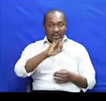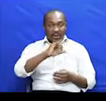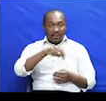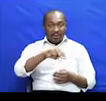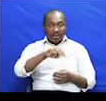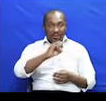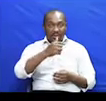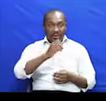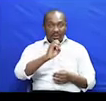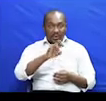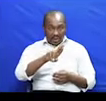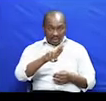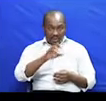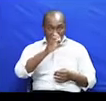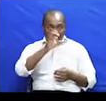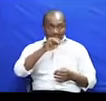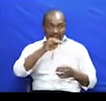hydroxide